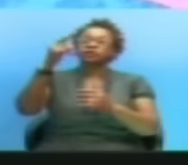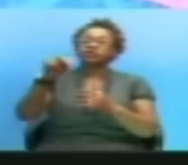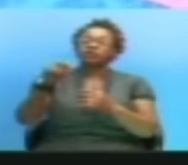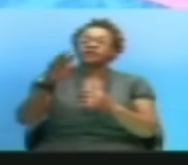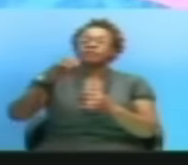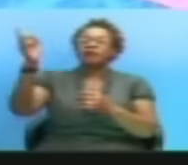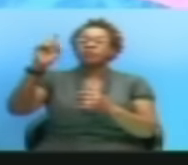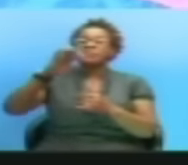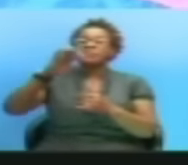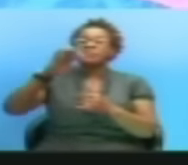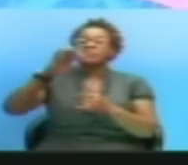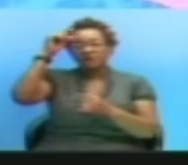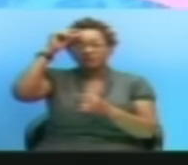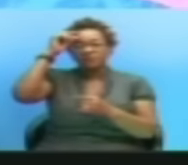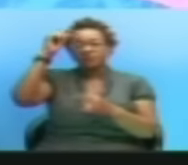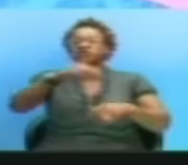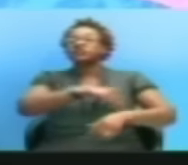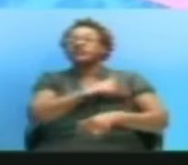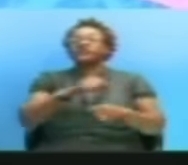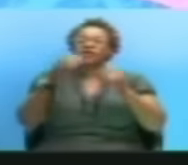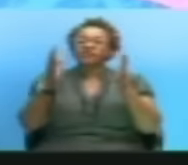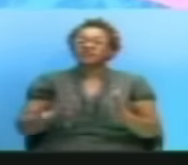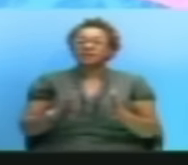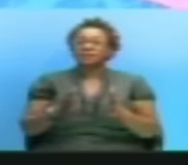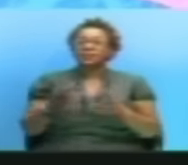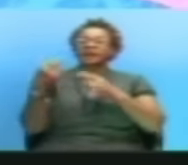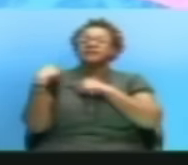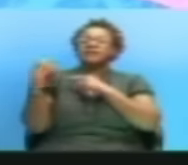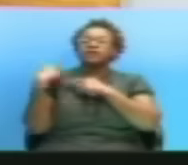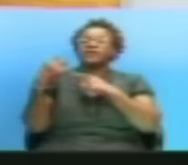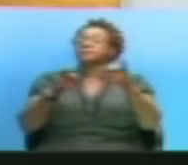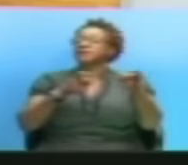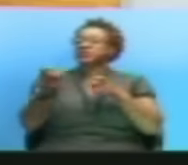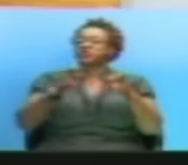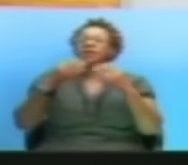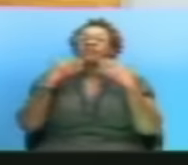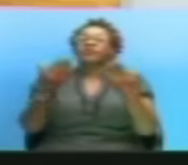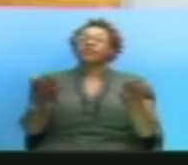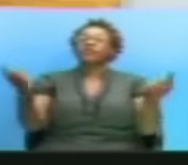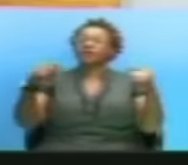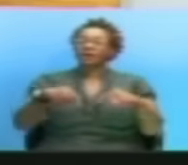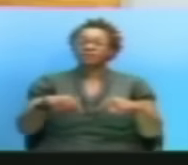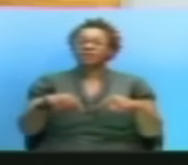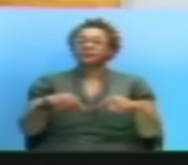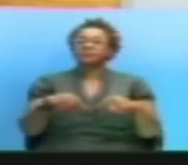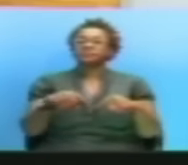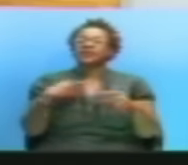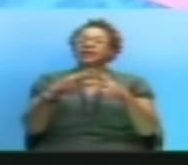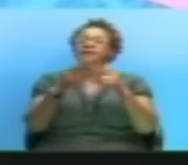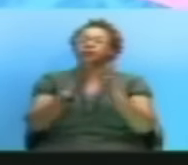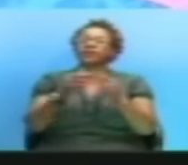Nairobi County Government. He's the chief officer in charge of sub-county administration. Gentlemen, thank you for joining me. Let me start with you,